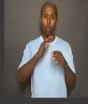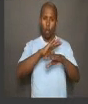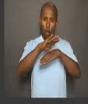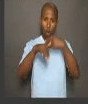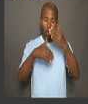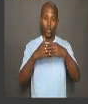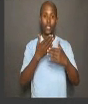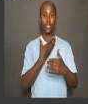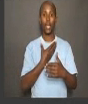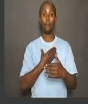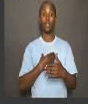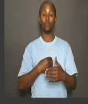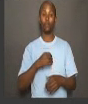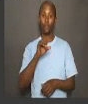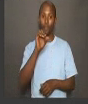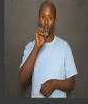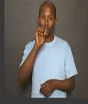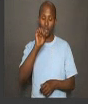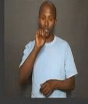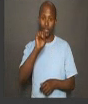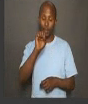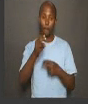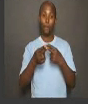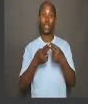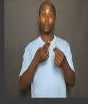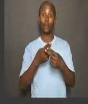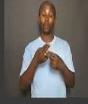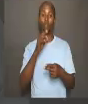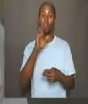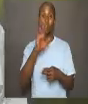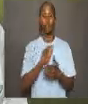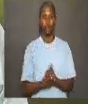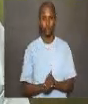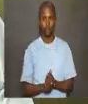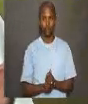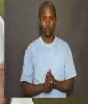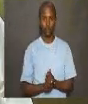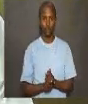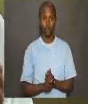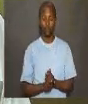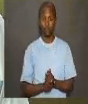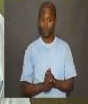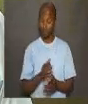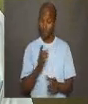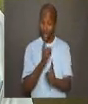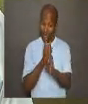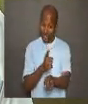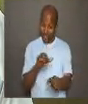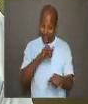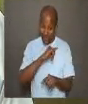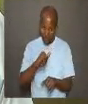the elements of S are multiples of 5. Was your answer the